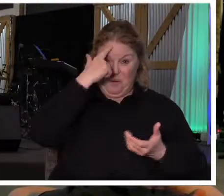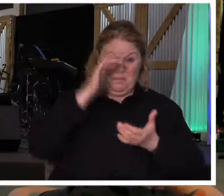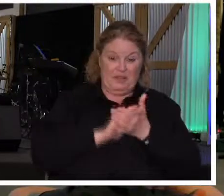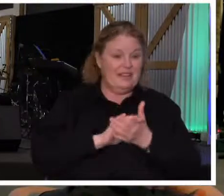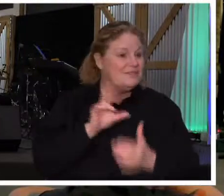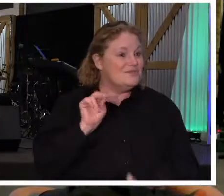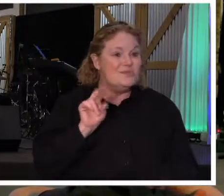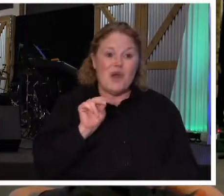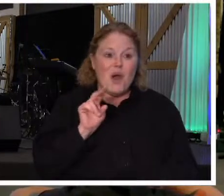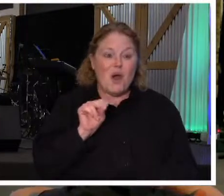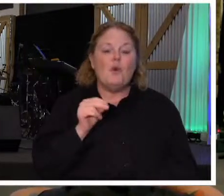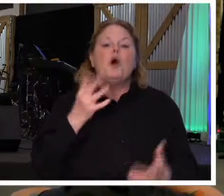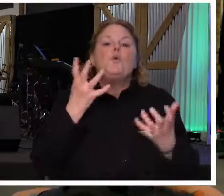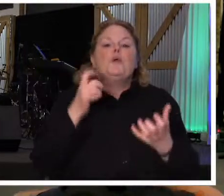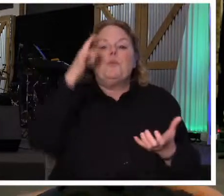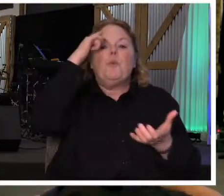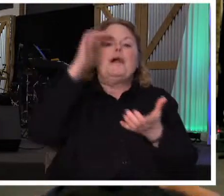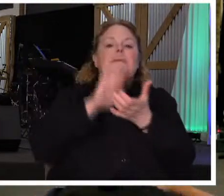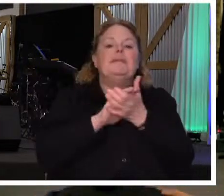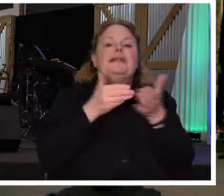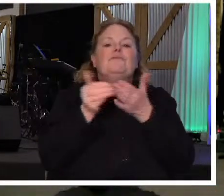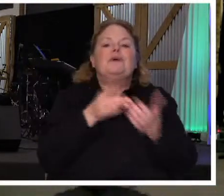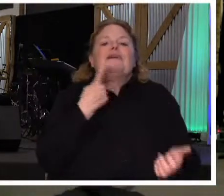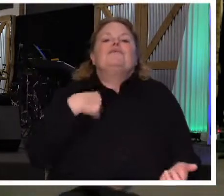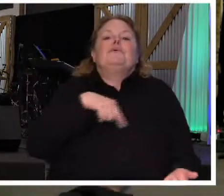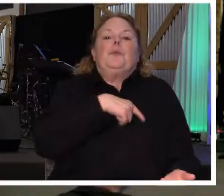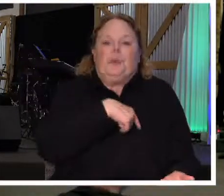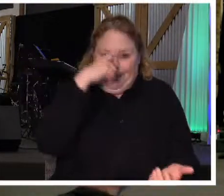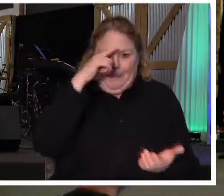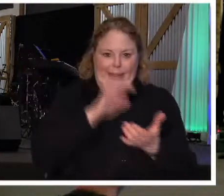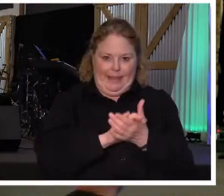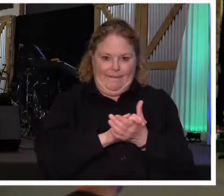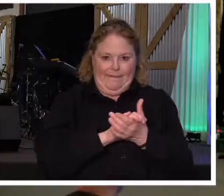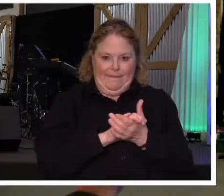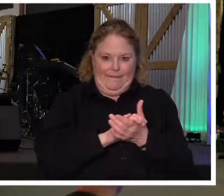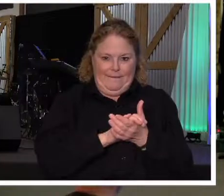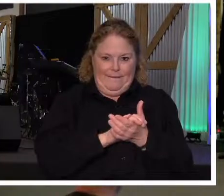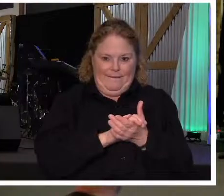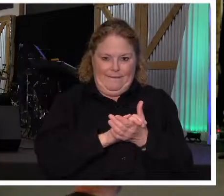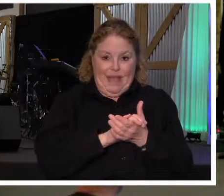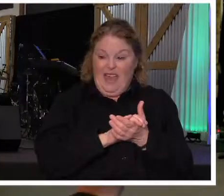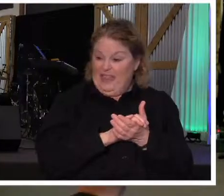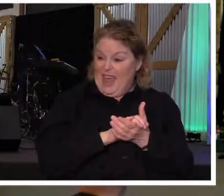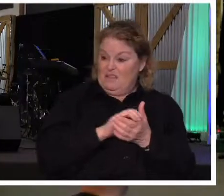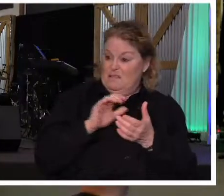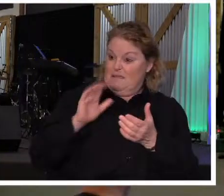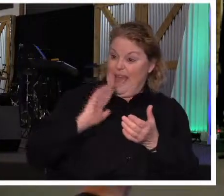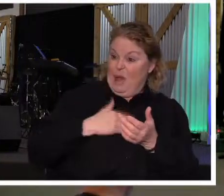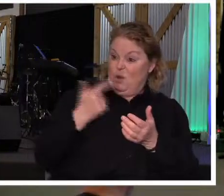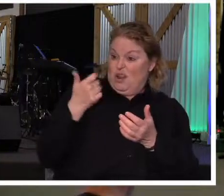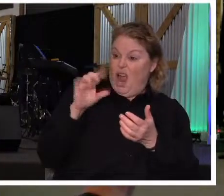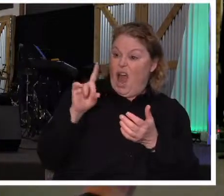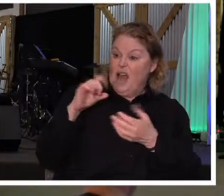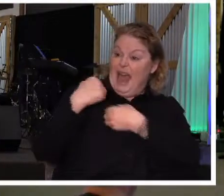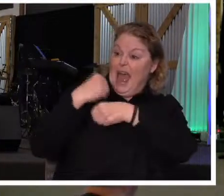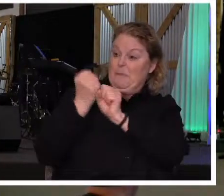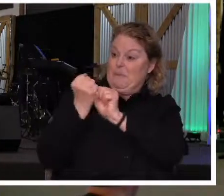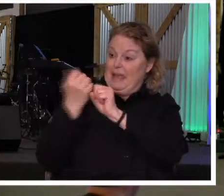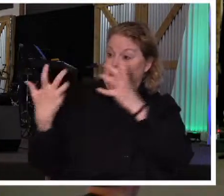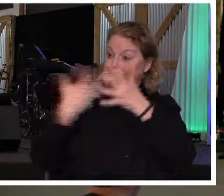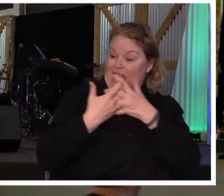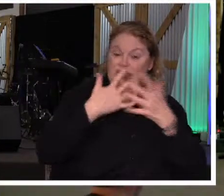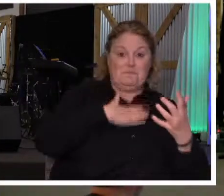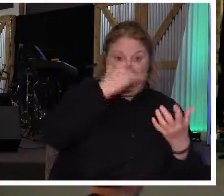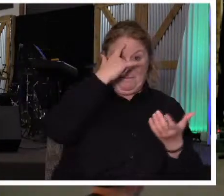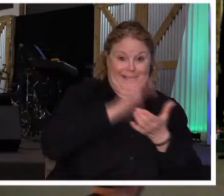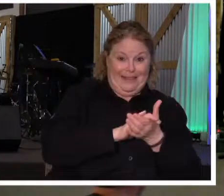lets us believe what we want to believe and fashion it around those things. So here's the way that that